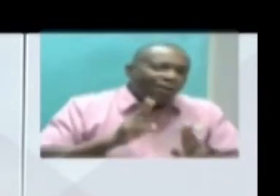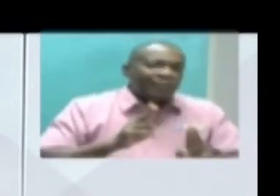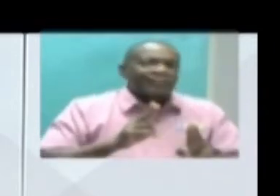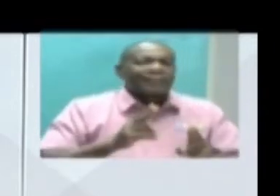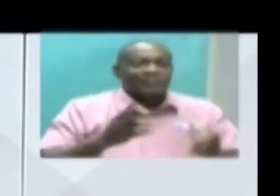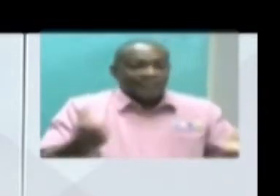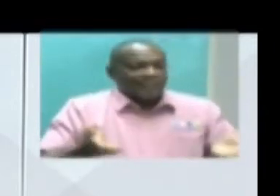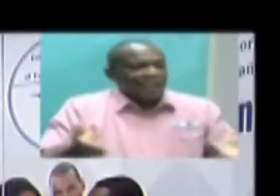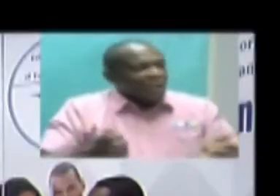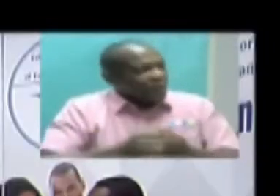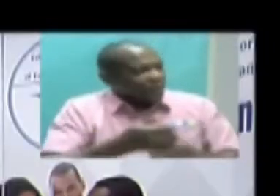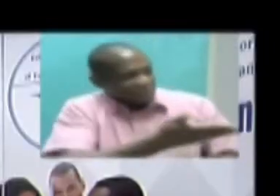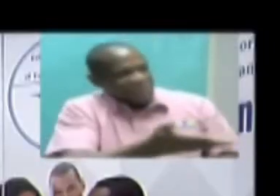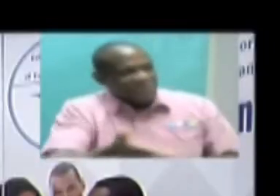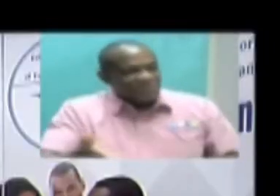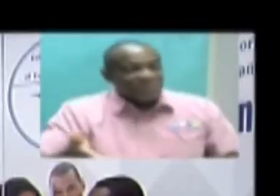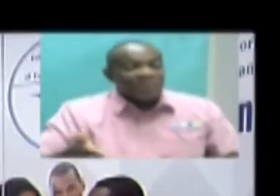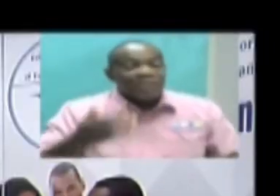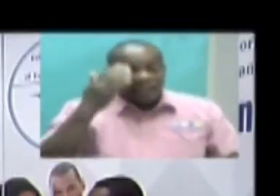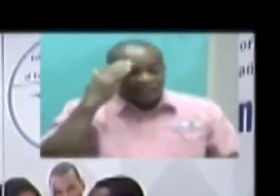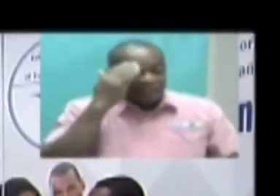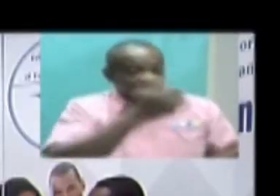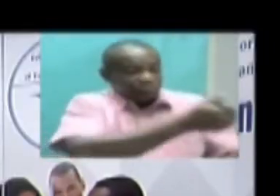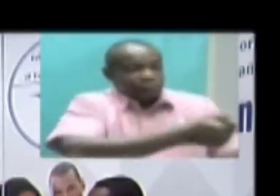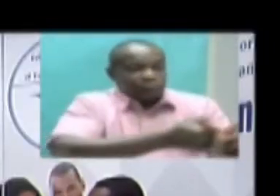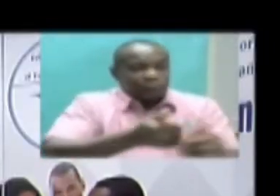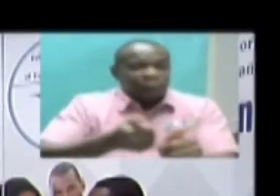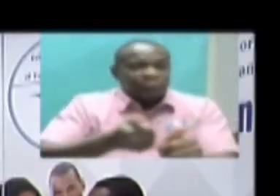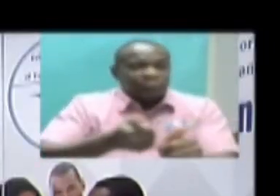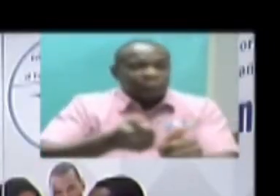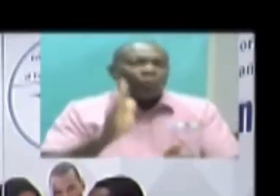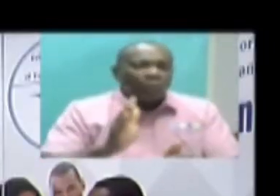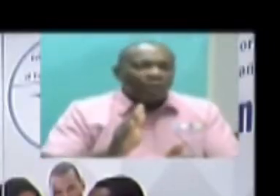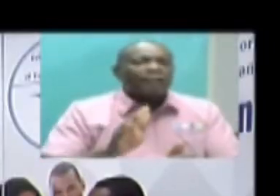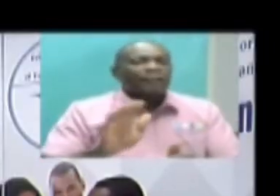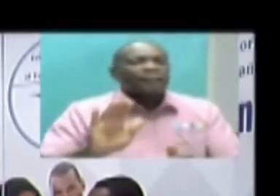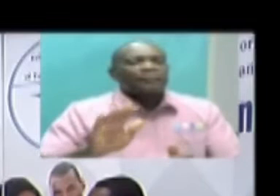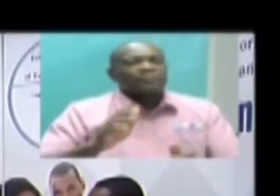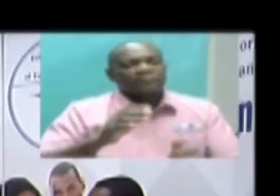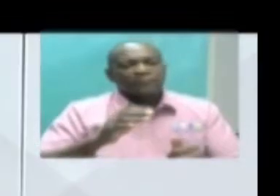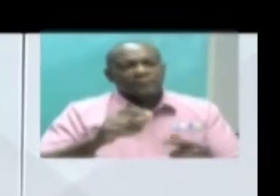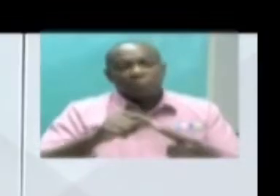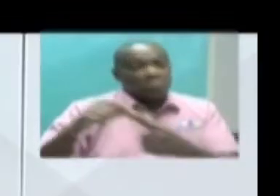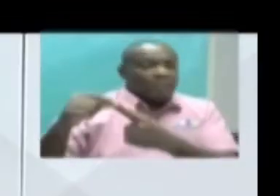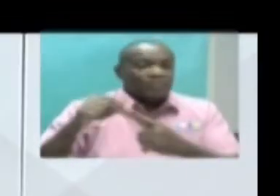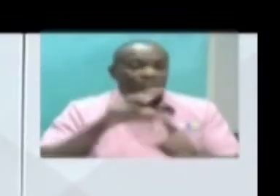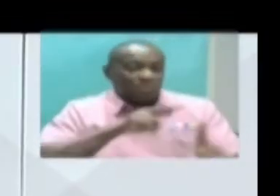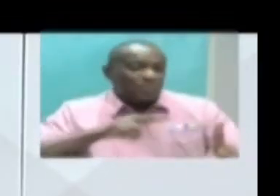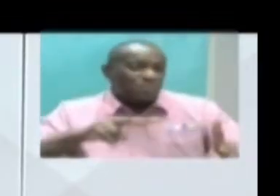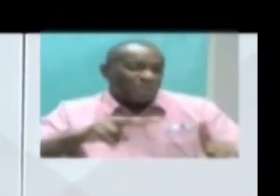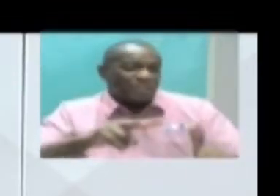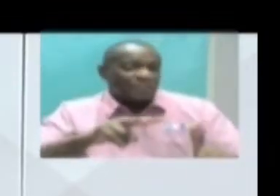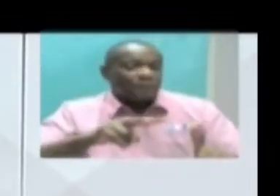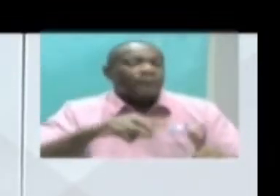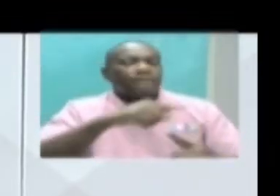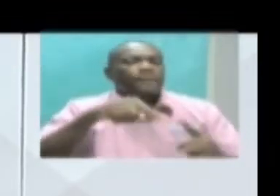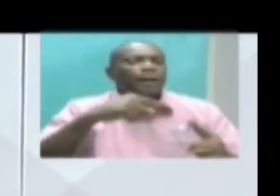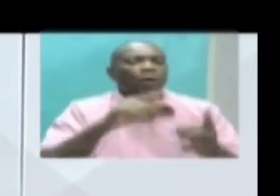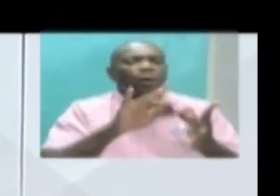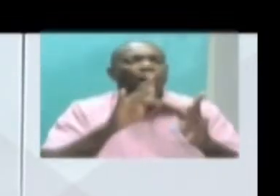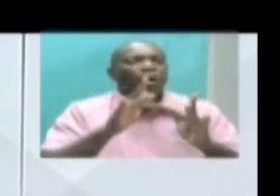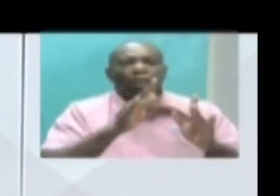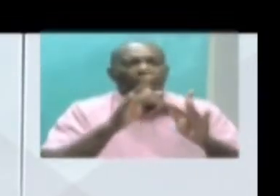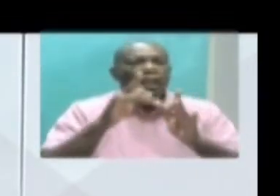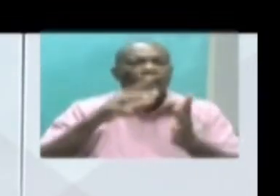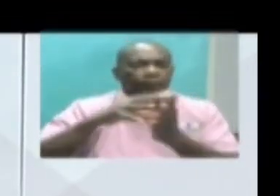of them would definitely add a new perspective, a different perspective on this whole topic of online learning. Now, CyberSafe TT